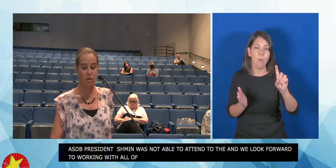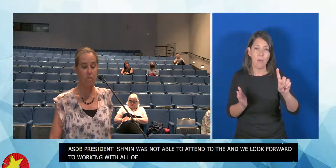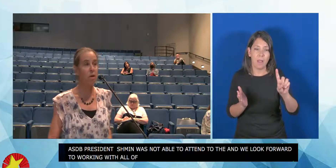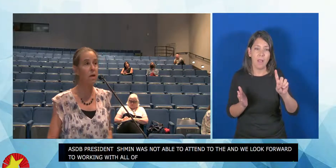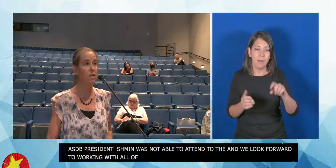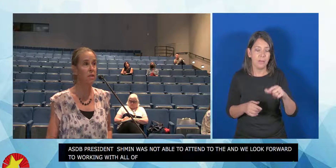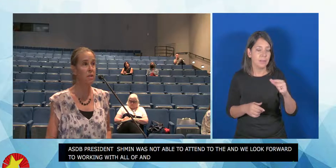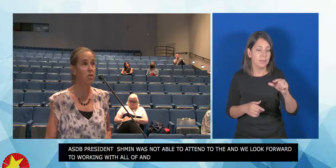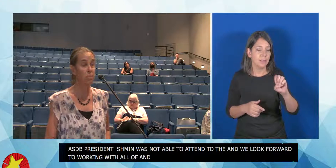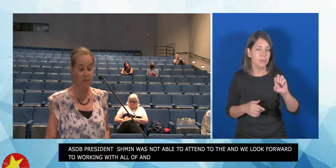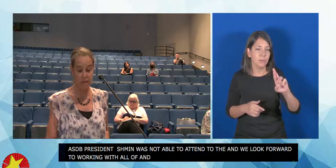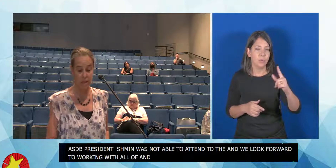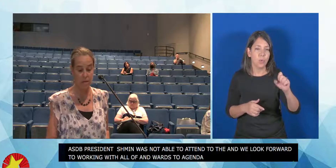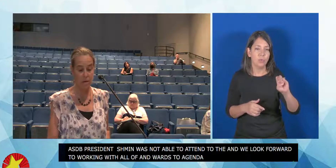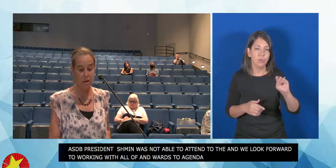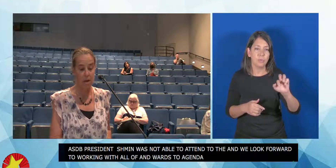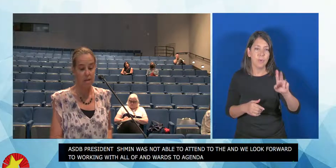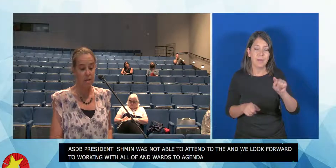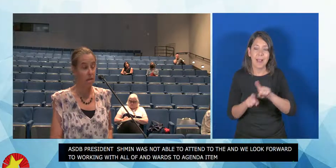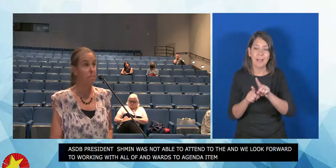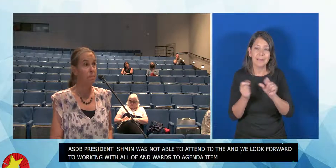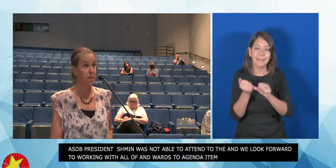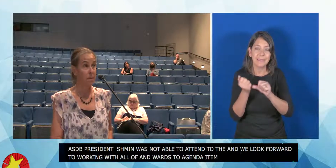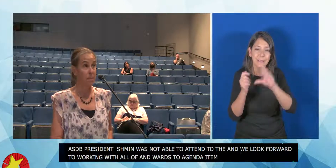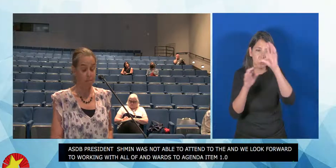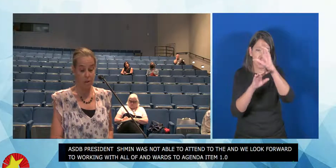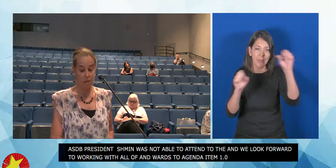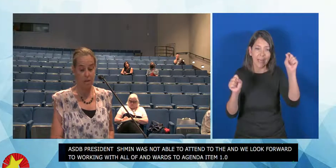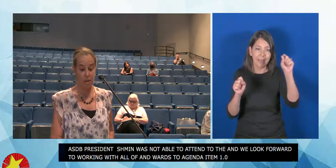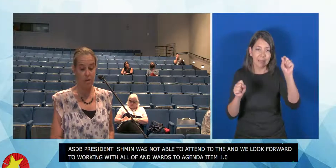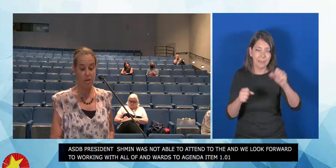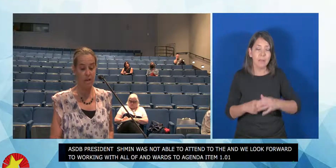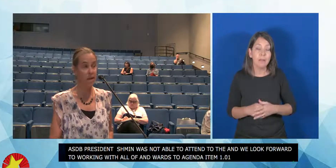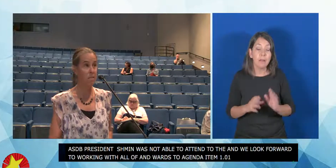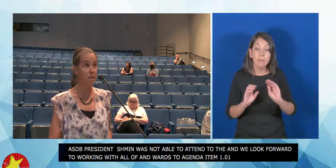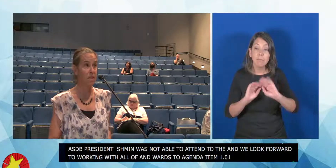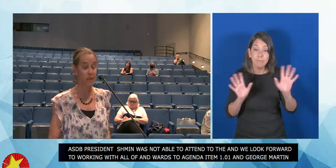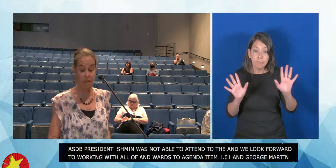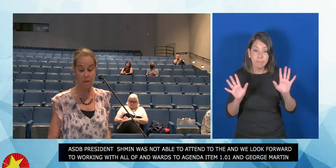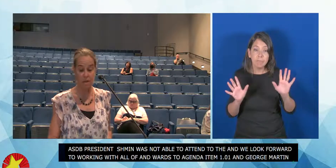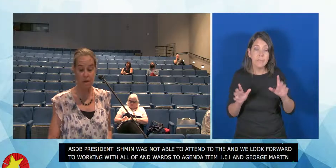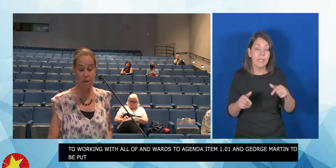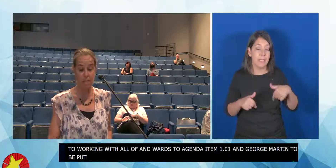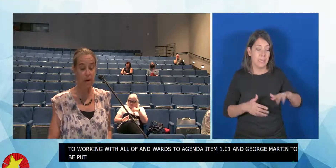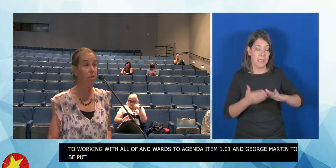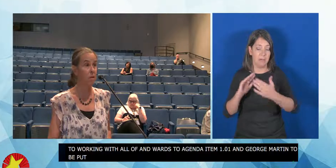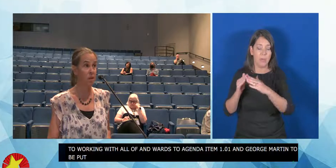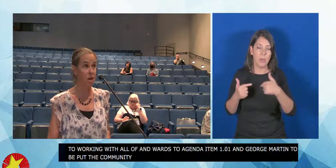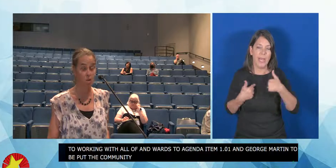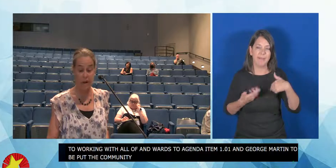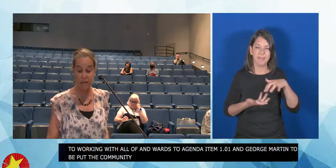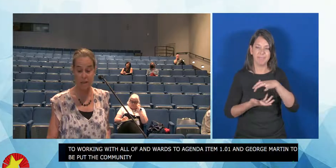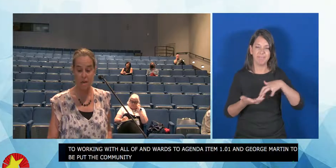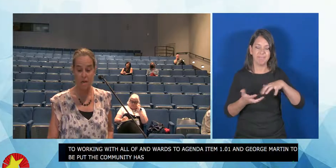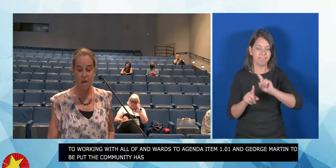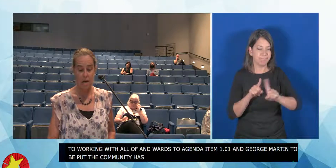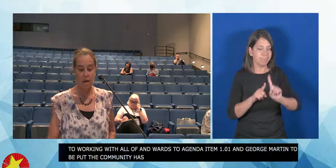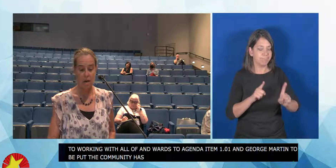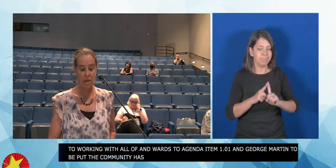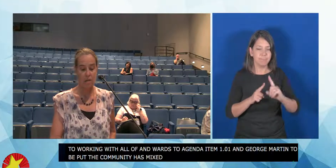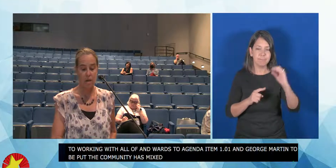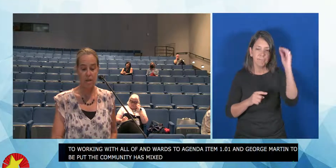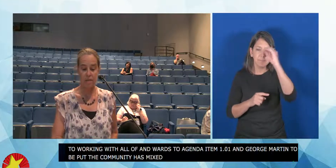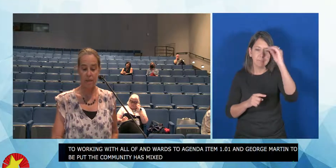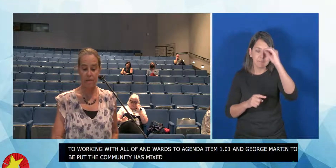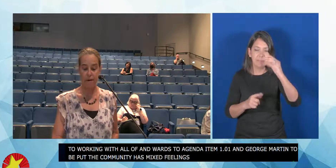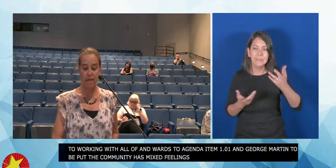6.01, George Martin as Assistant Superintendent, to simply be put, the community has mixed feelings about this contract. There